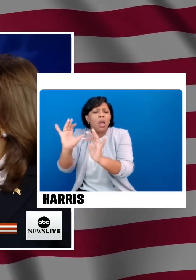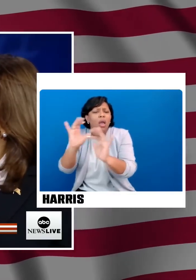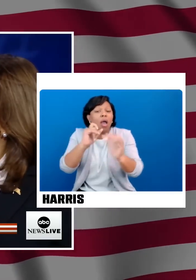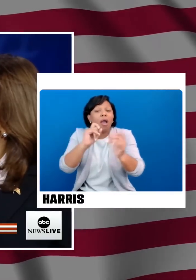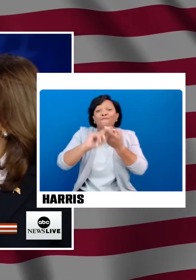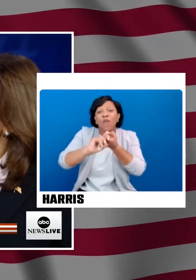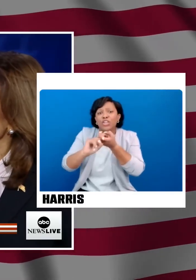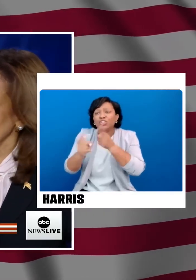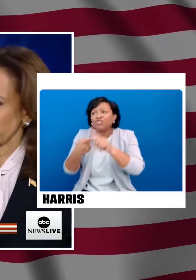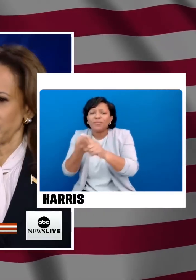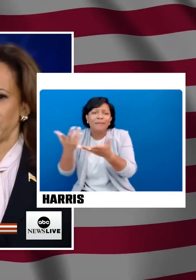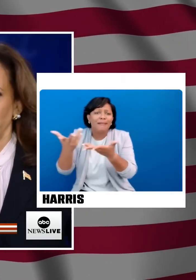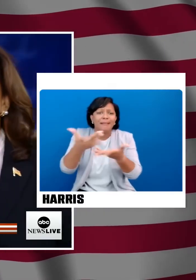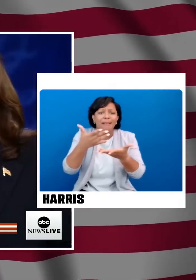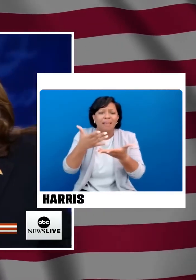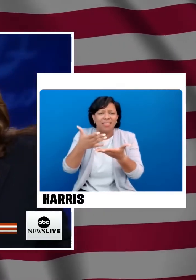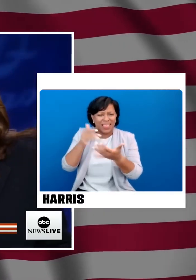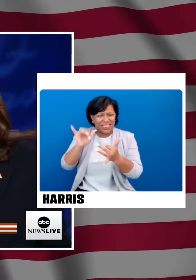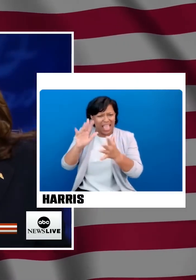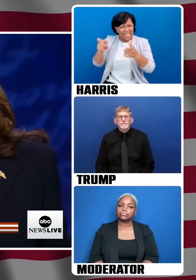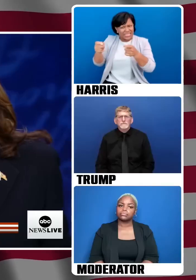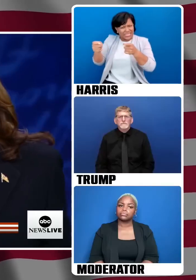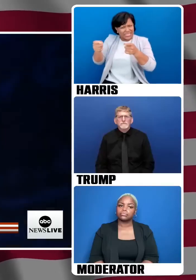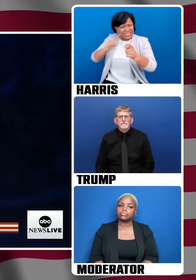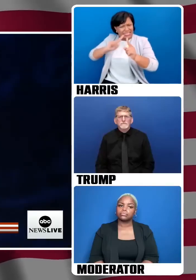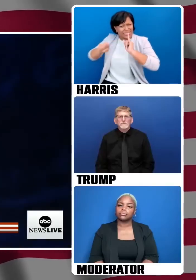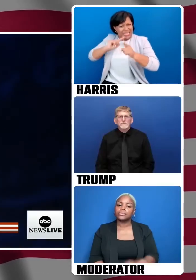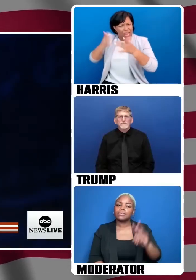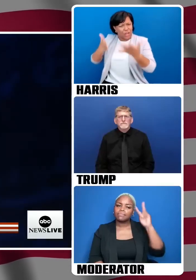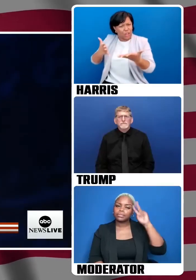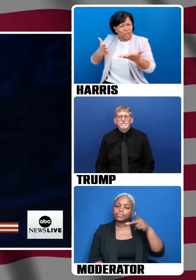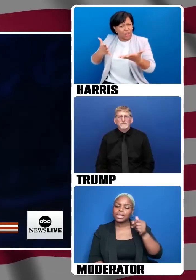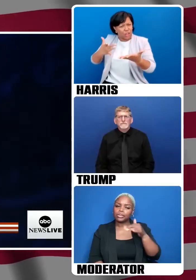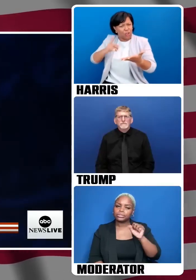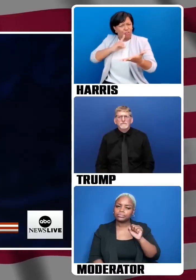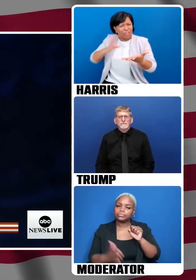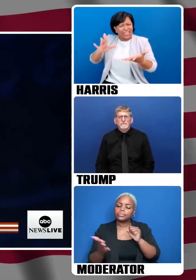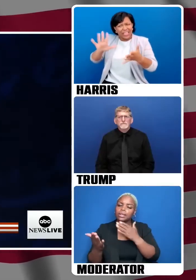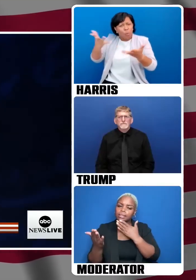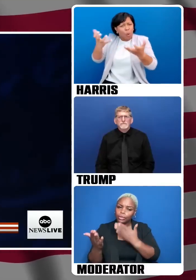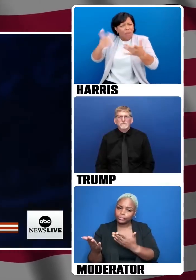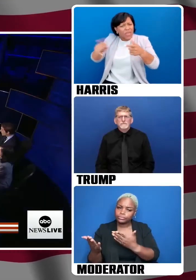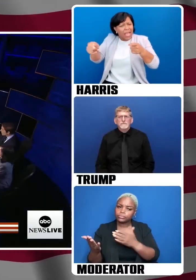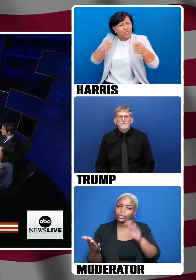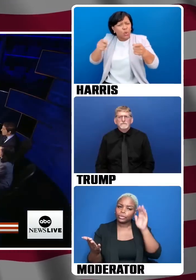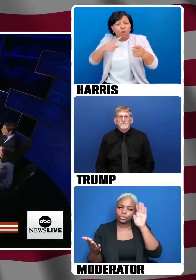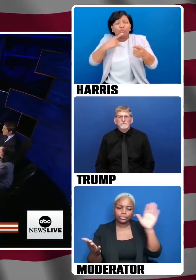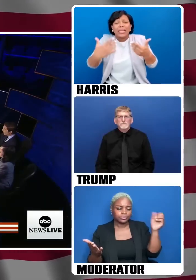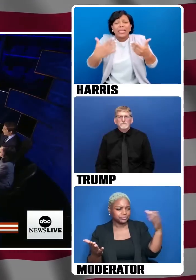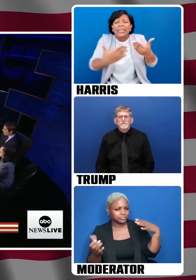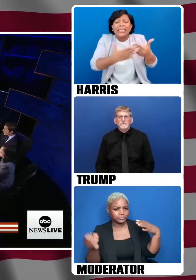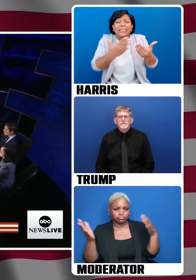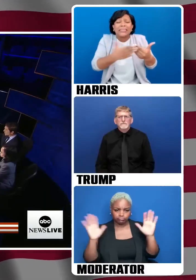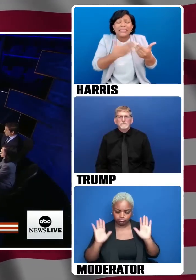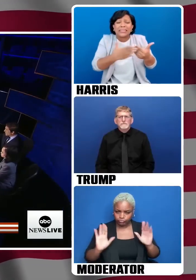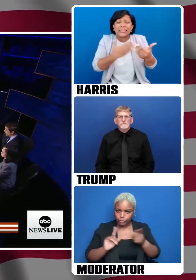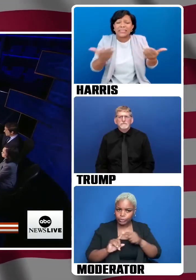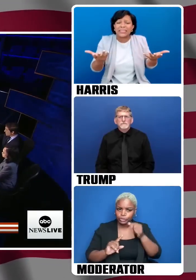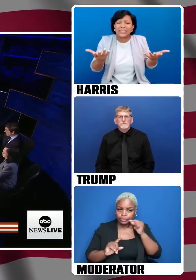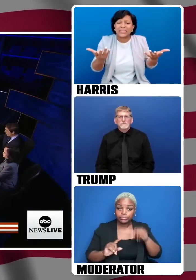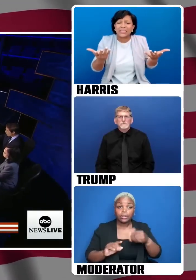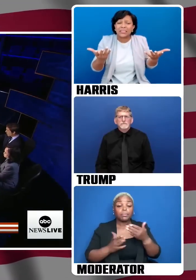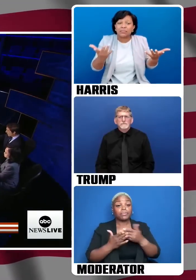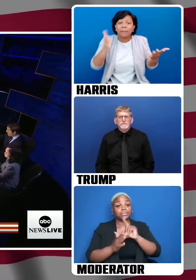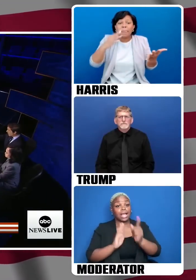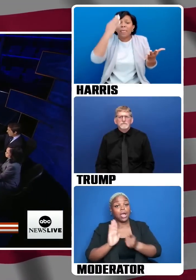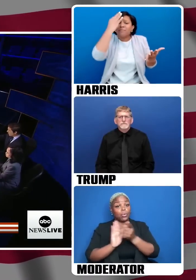lunch. Vice President Harris, thank you. We've heard from both of you on Ukraine tonight. Afghanistan came up in the last hour. I wanted her to respond to